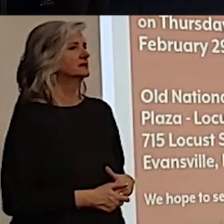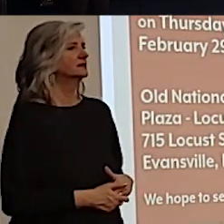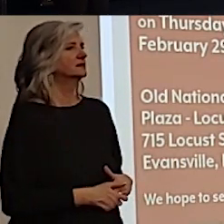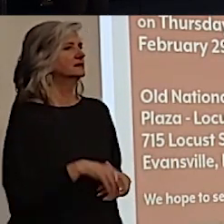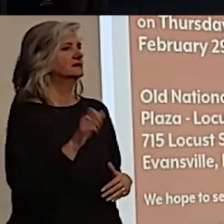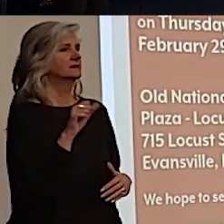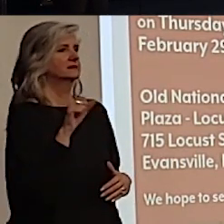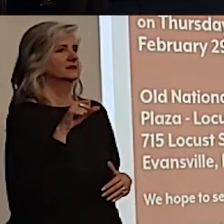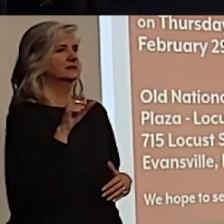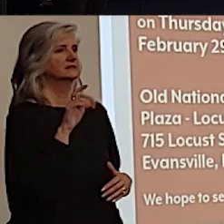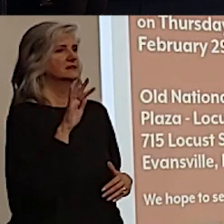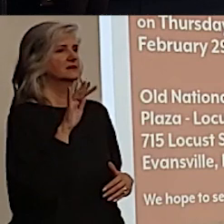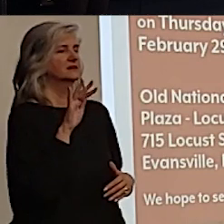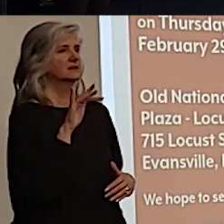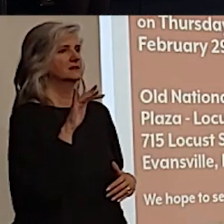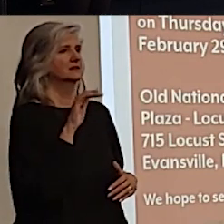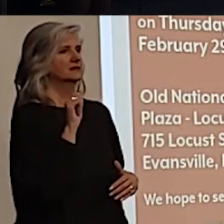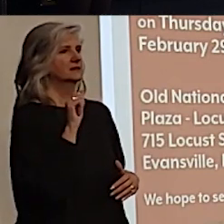Yes,